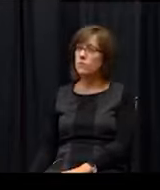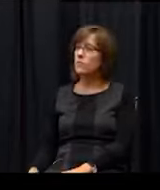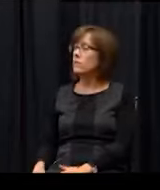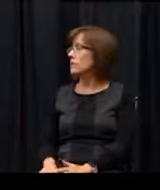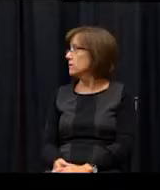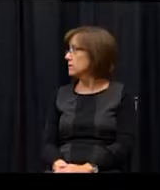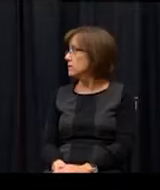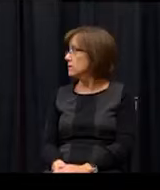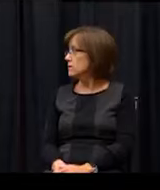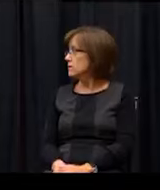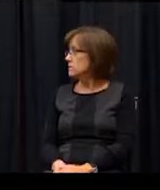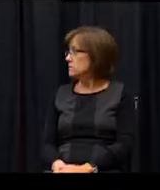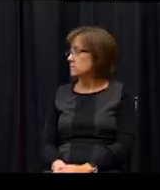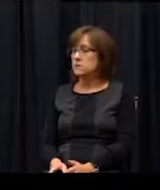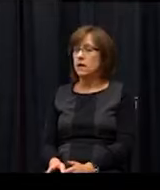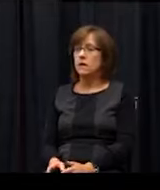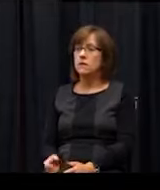Inhale